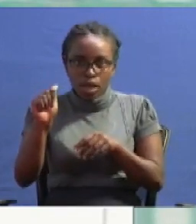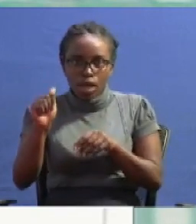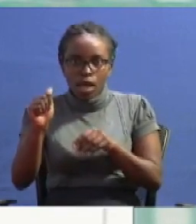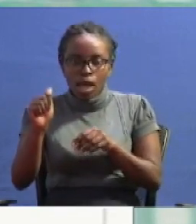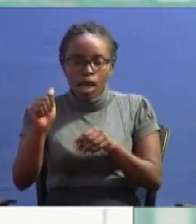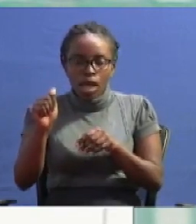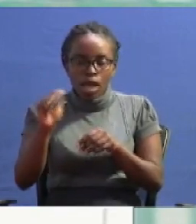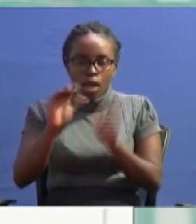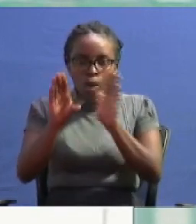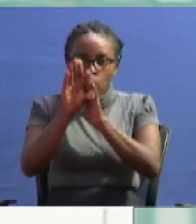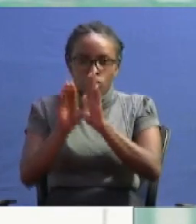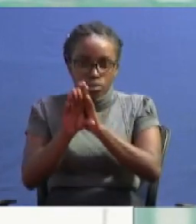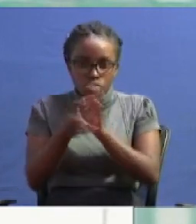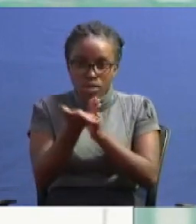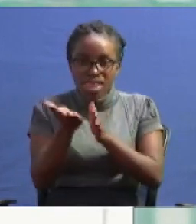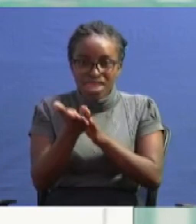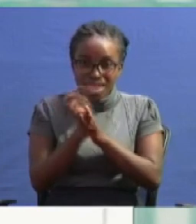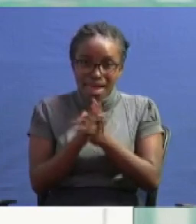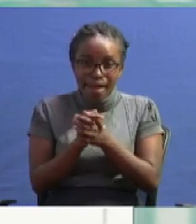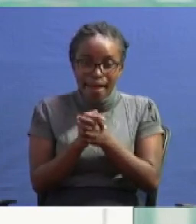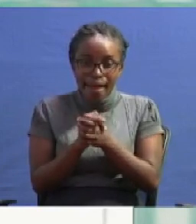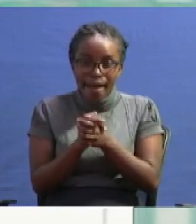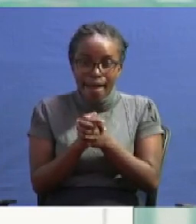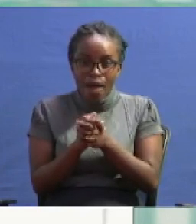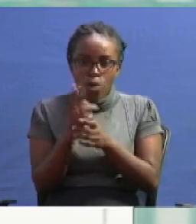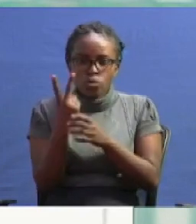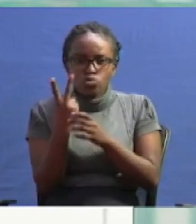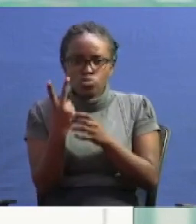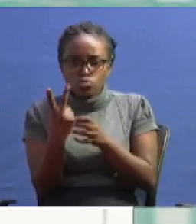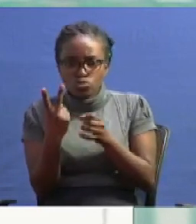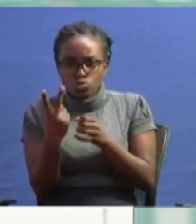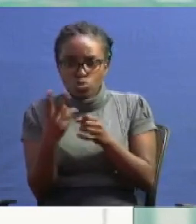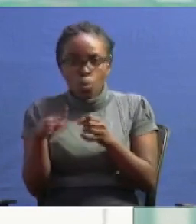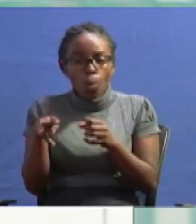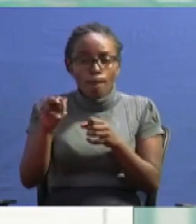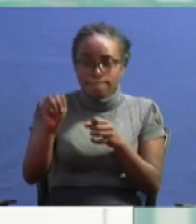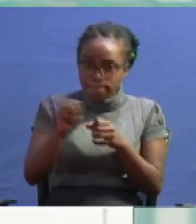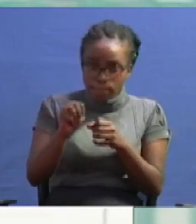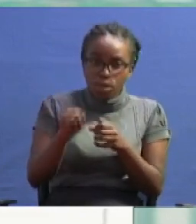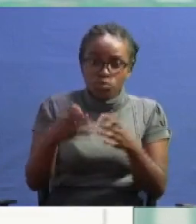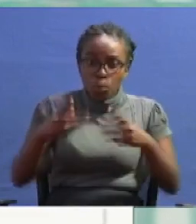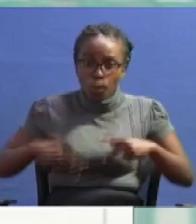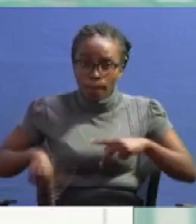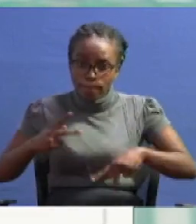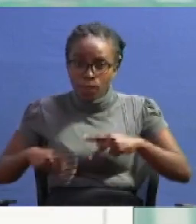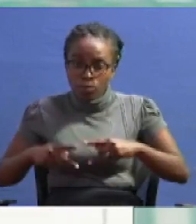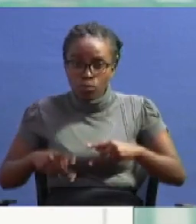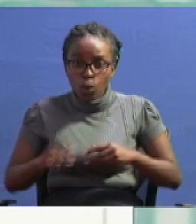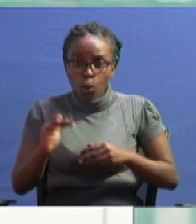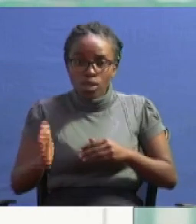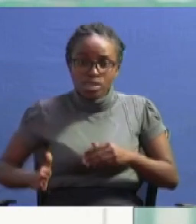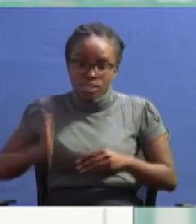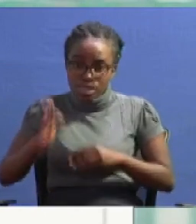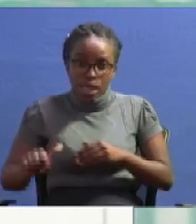constituencies, when we say if they have 2 million people and this other side has 20,000